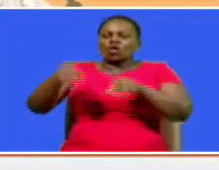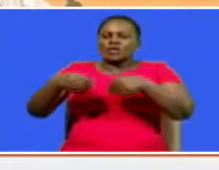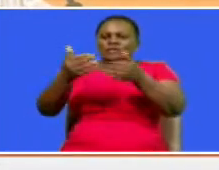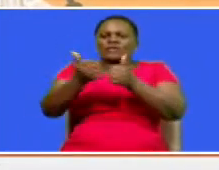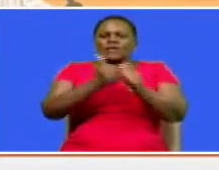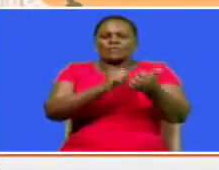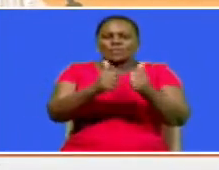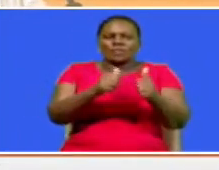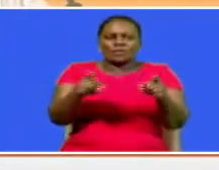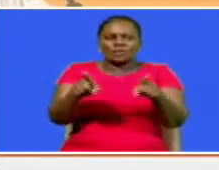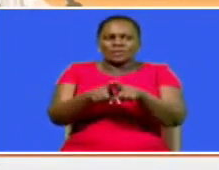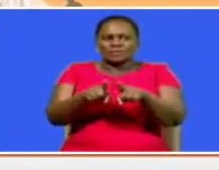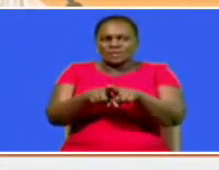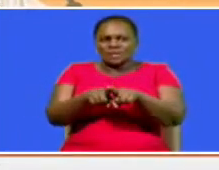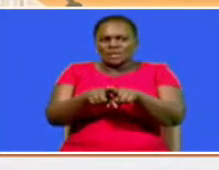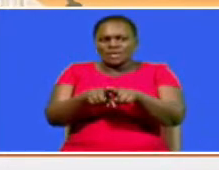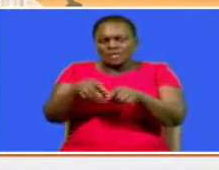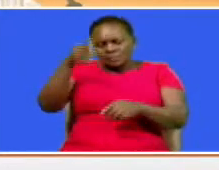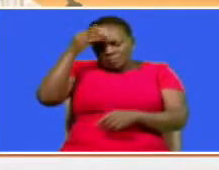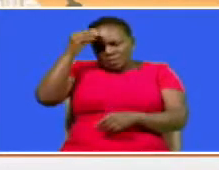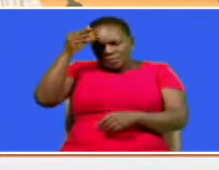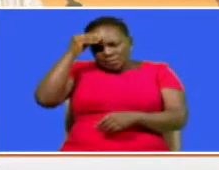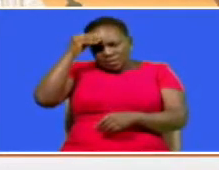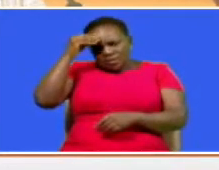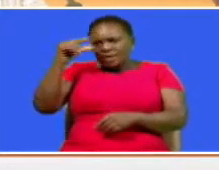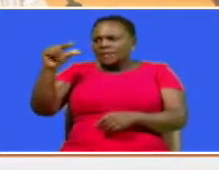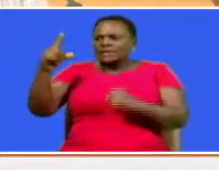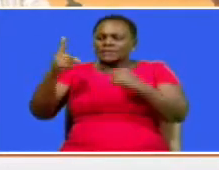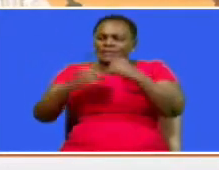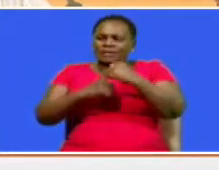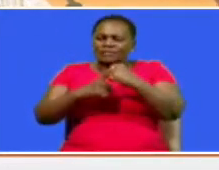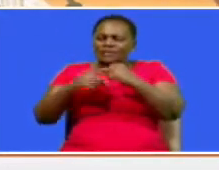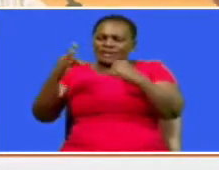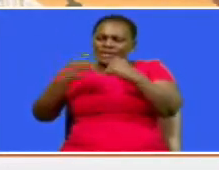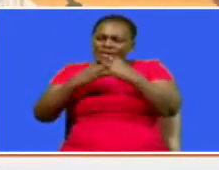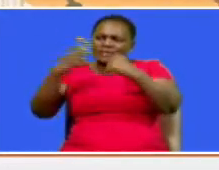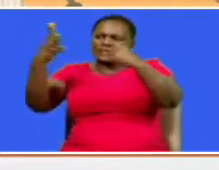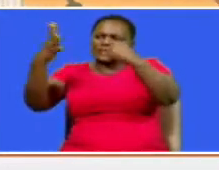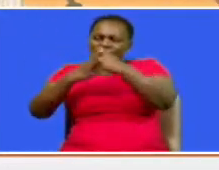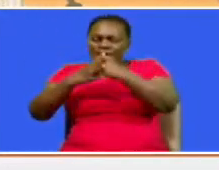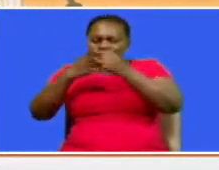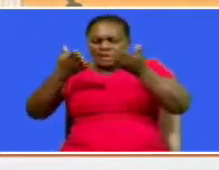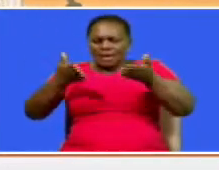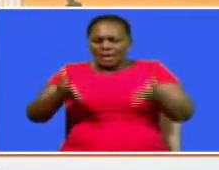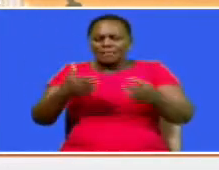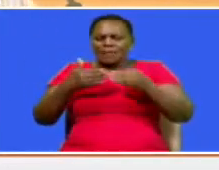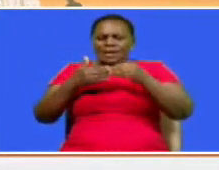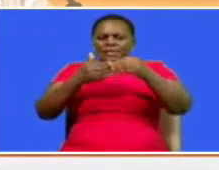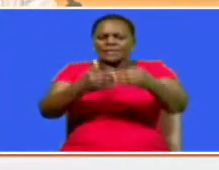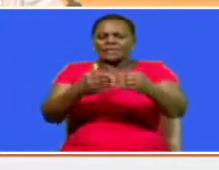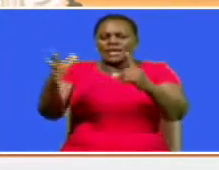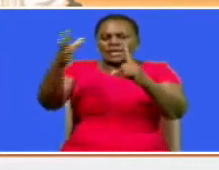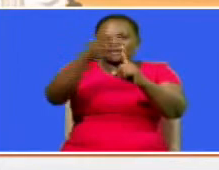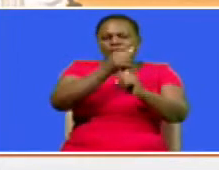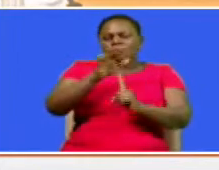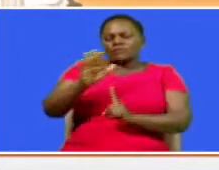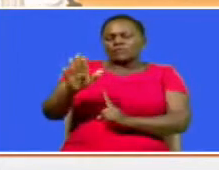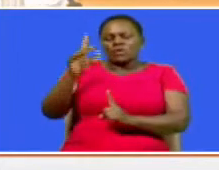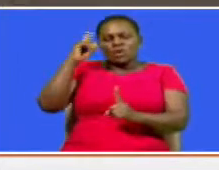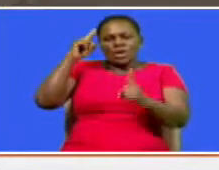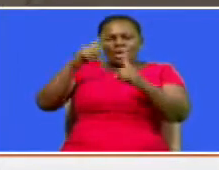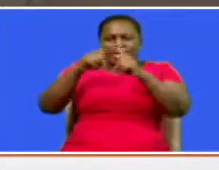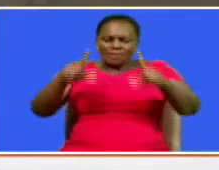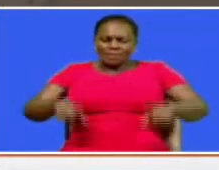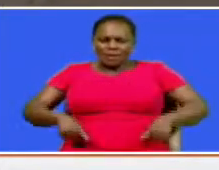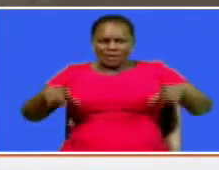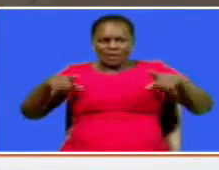competencies, as you traverse your grade 7, 8 and 9. We are here to guide you achieve your God-given purpose in